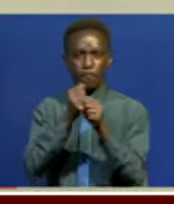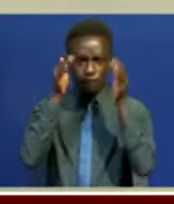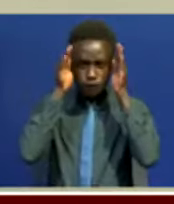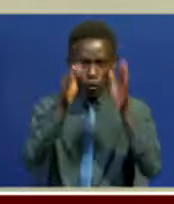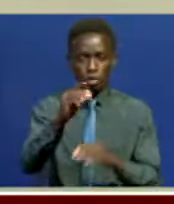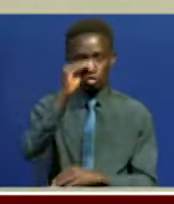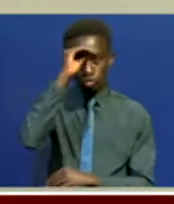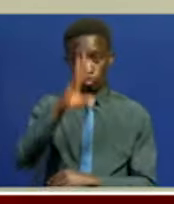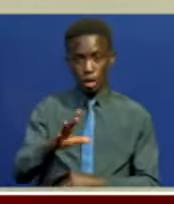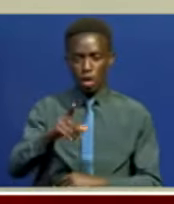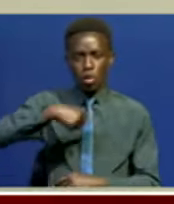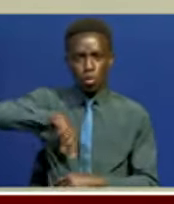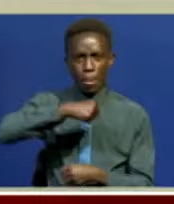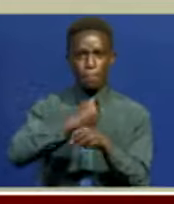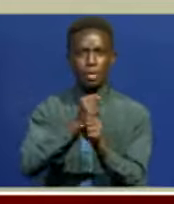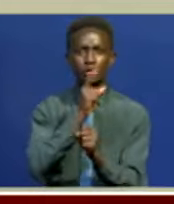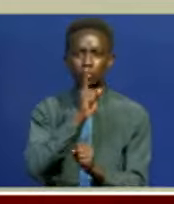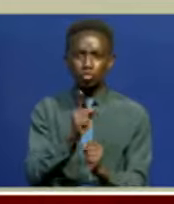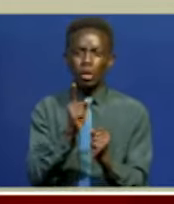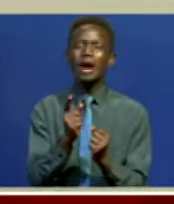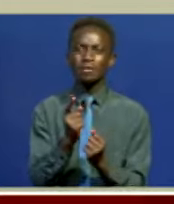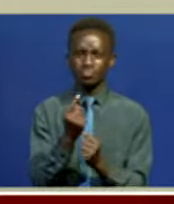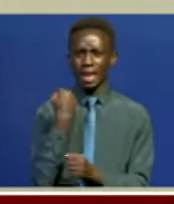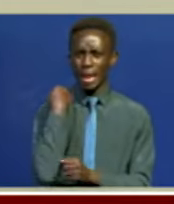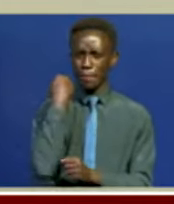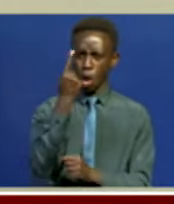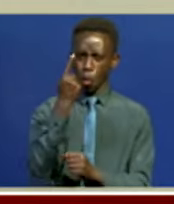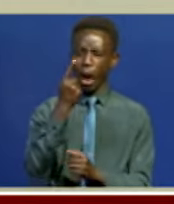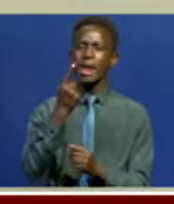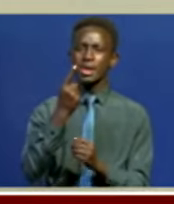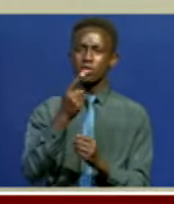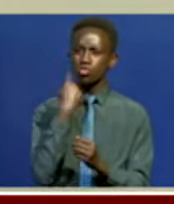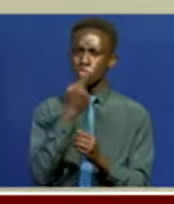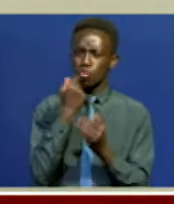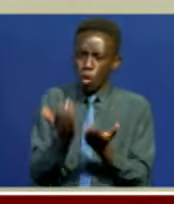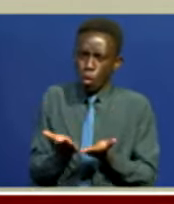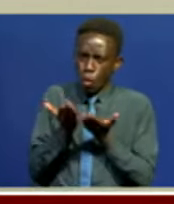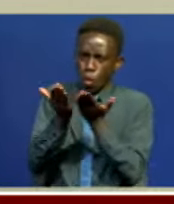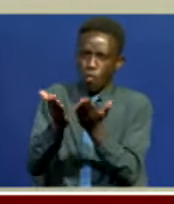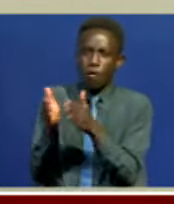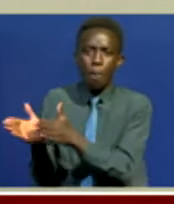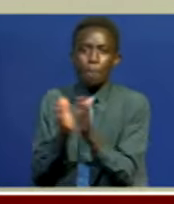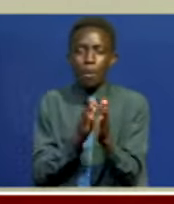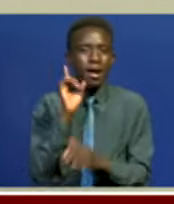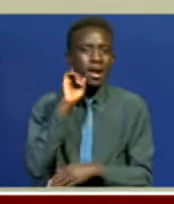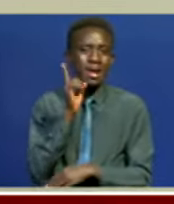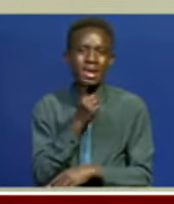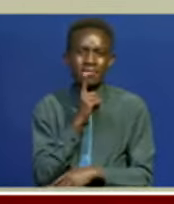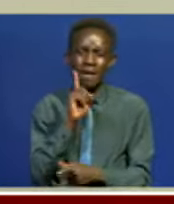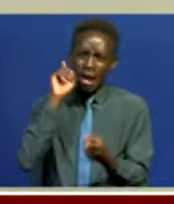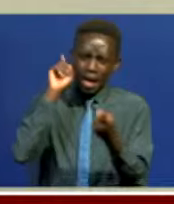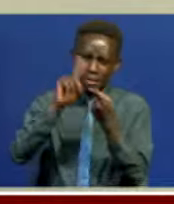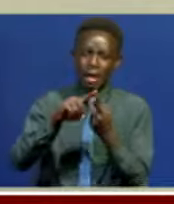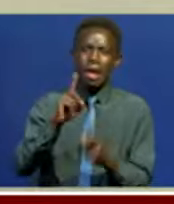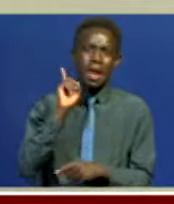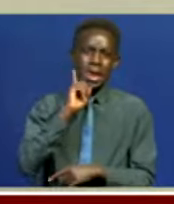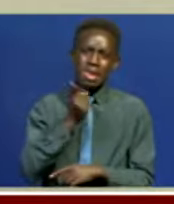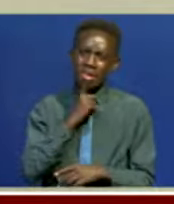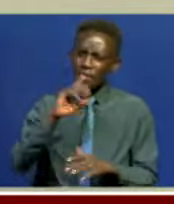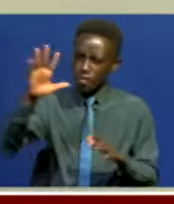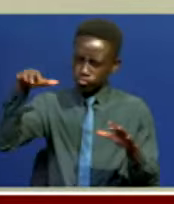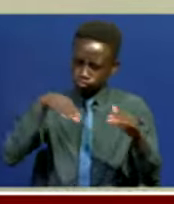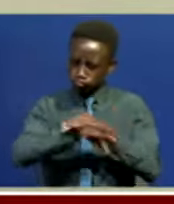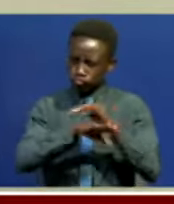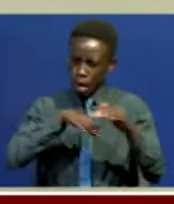give priority even during admissions to students who are deaf. Until we have absorbed those, that's when we open up for